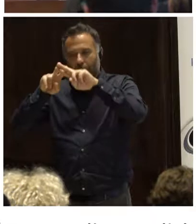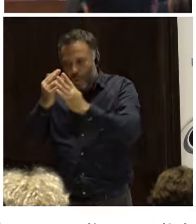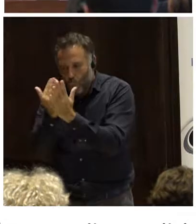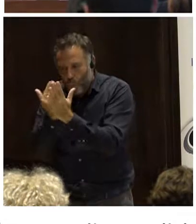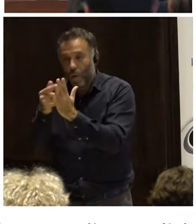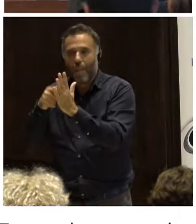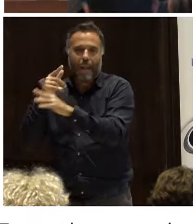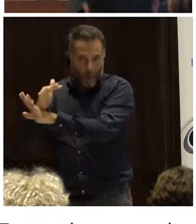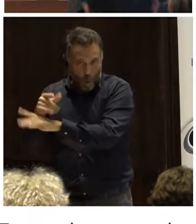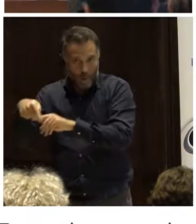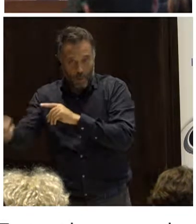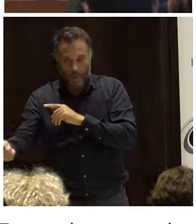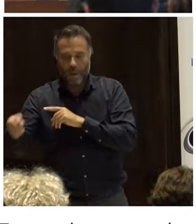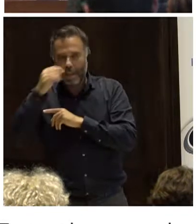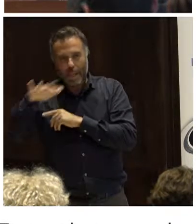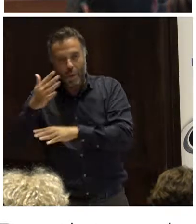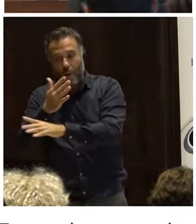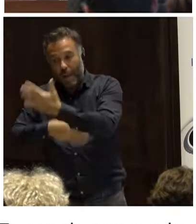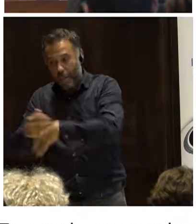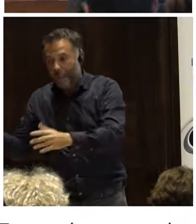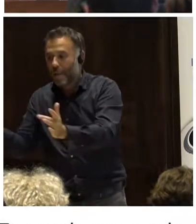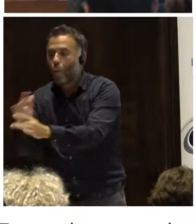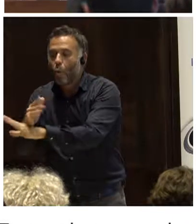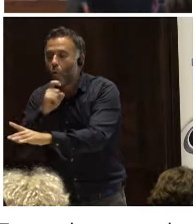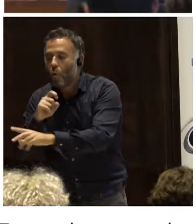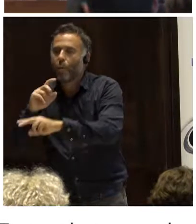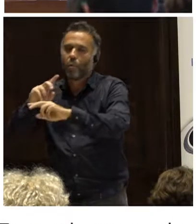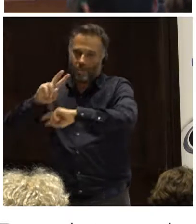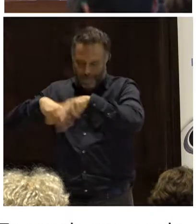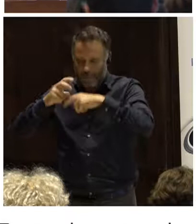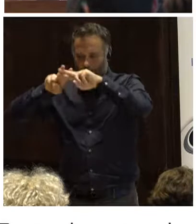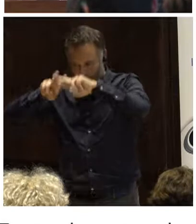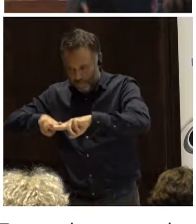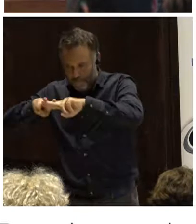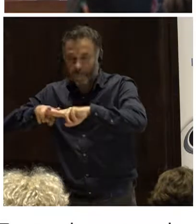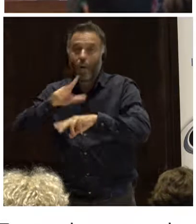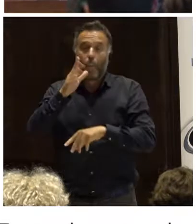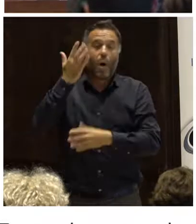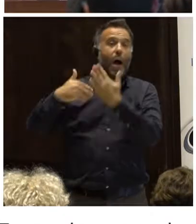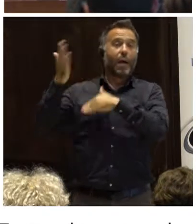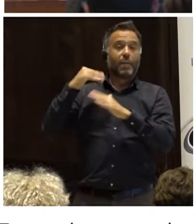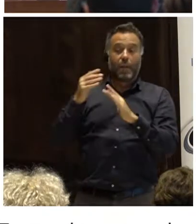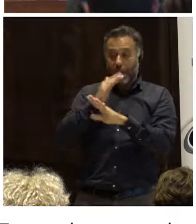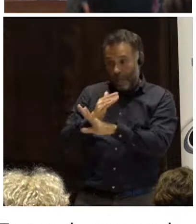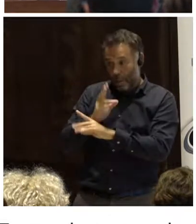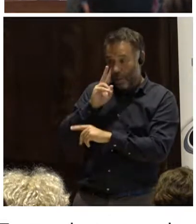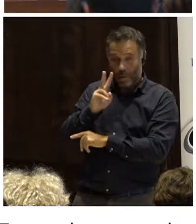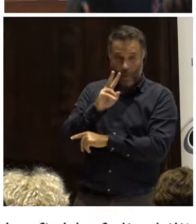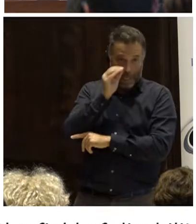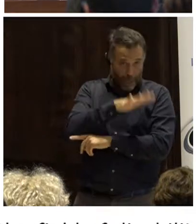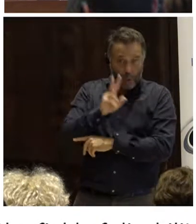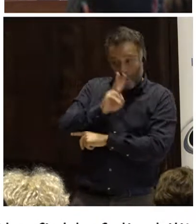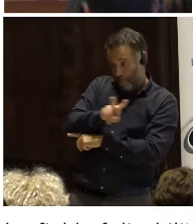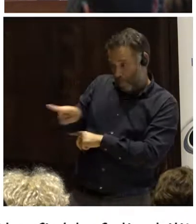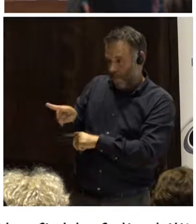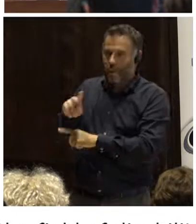of disability, because when we consider them together, things change a little bit, through meeting, discussion and